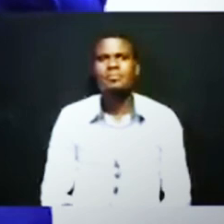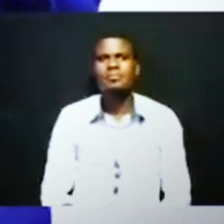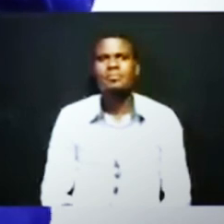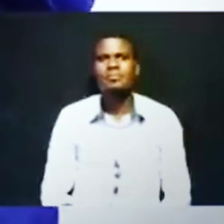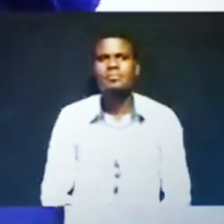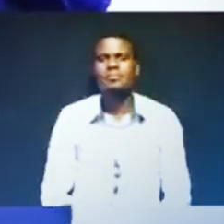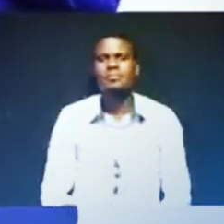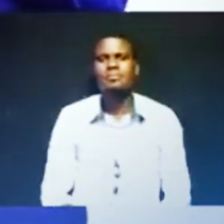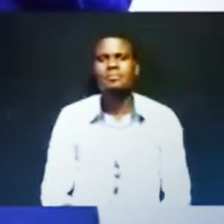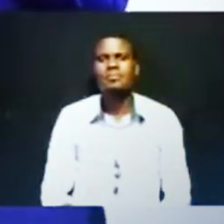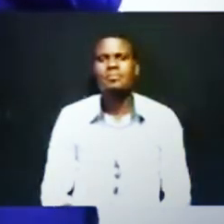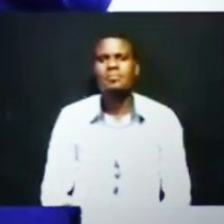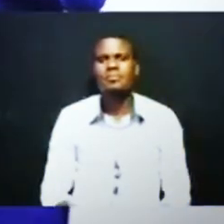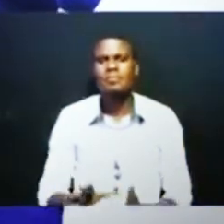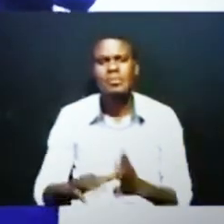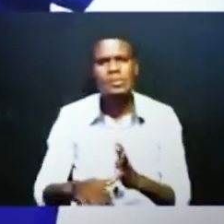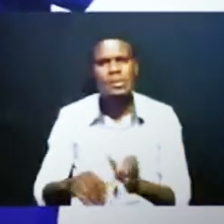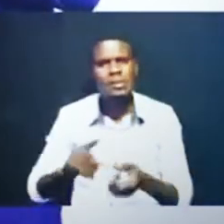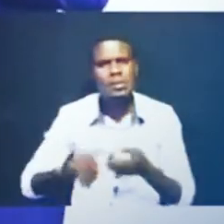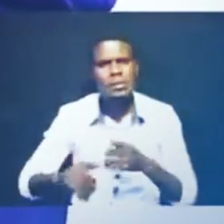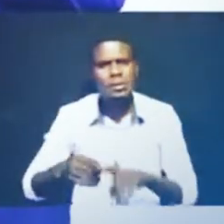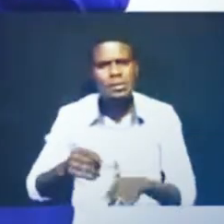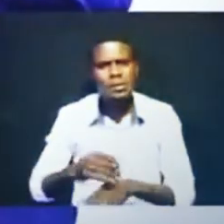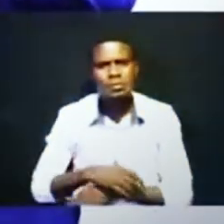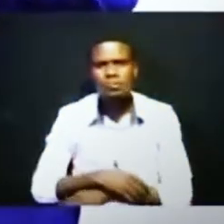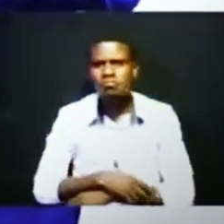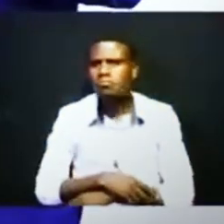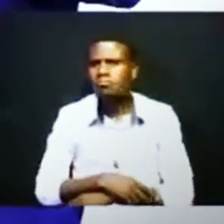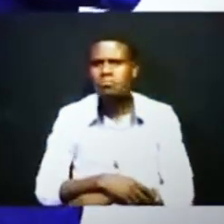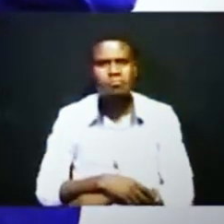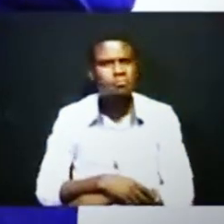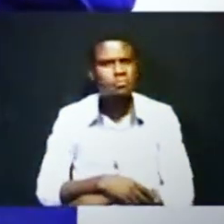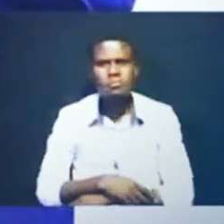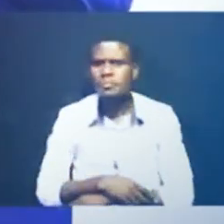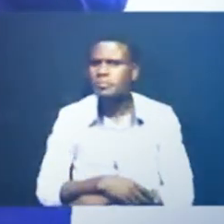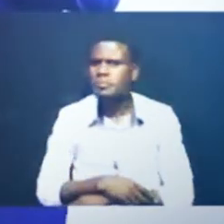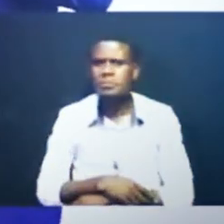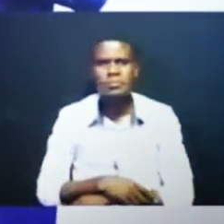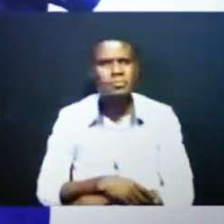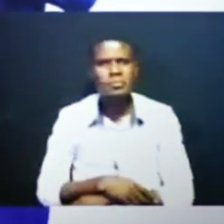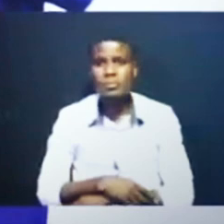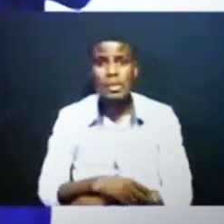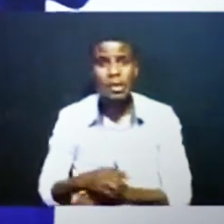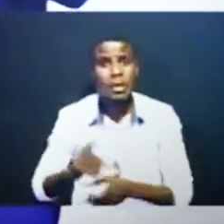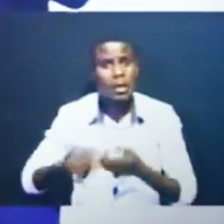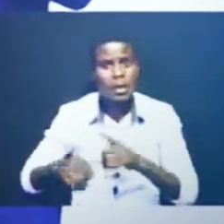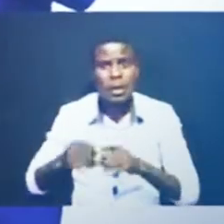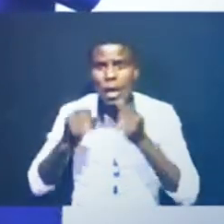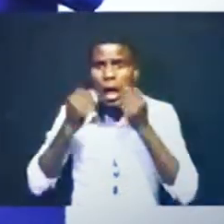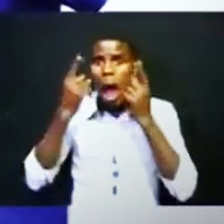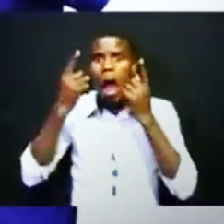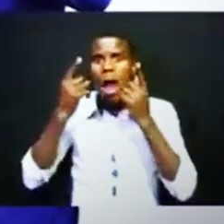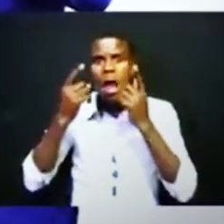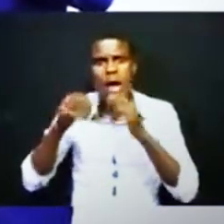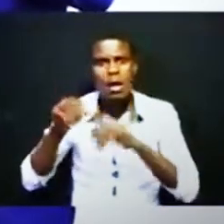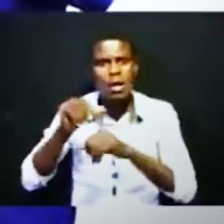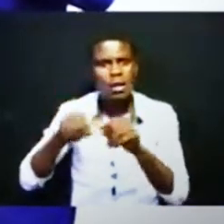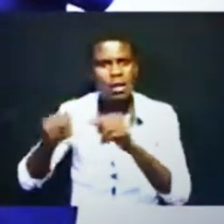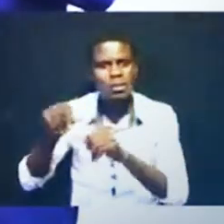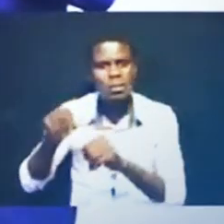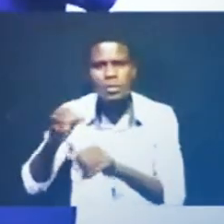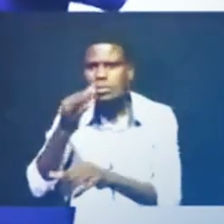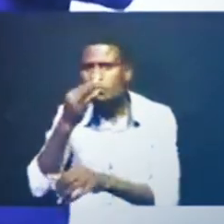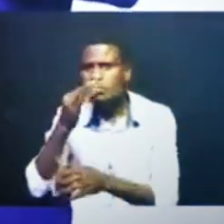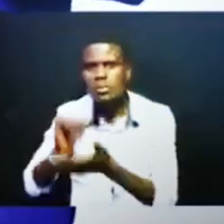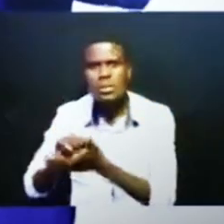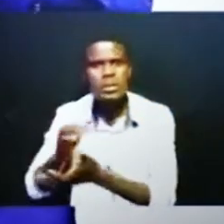So, then the friend shook the hand. Anna, a downfall no, who soon the friend was surprised about the food the woman fixed for